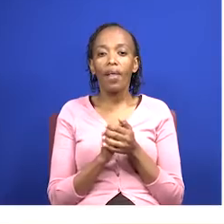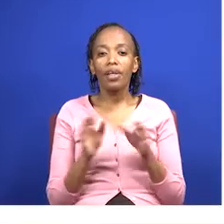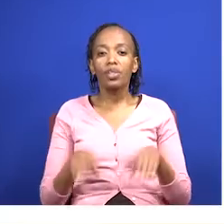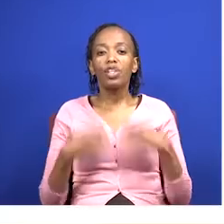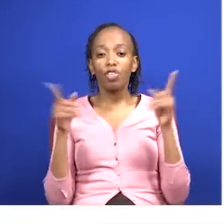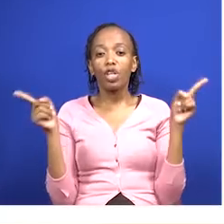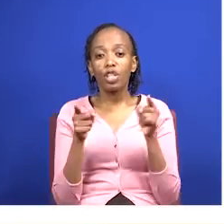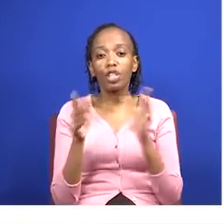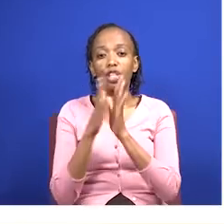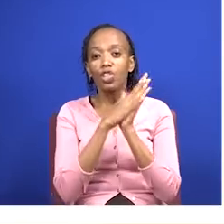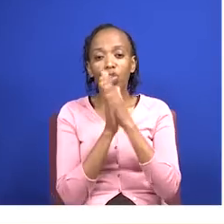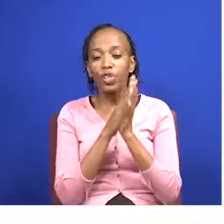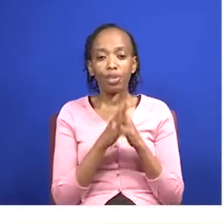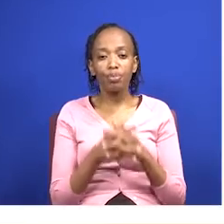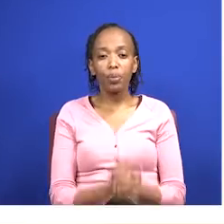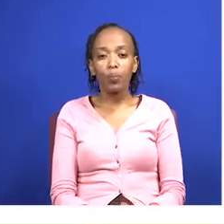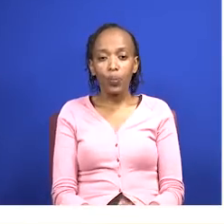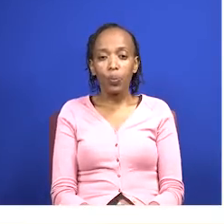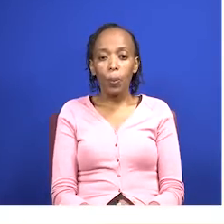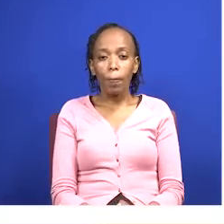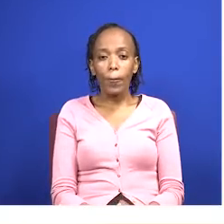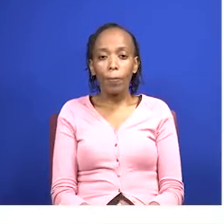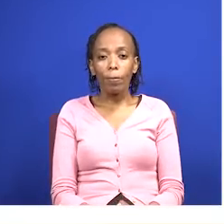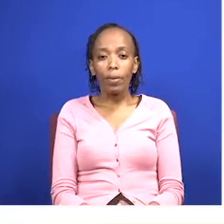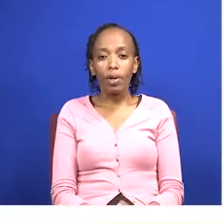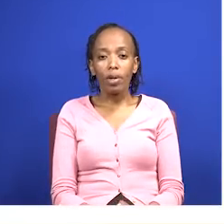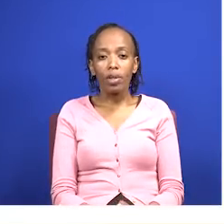want to give you a short story.